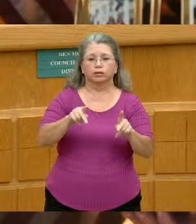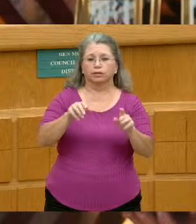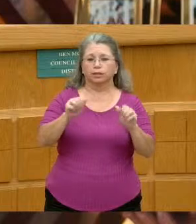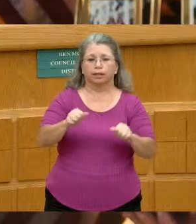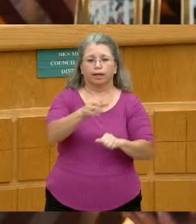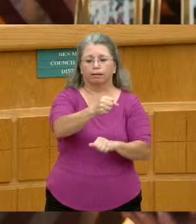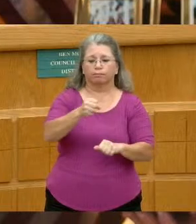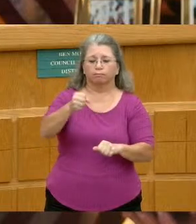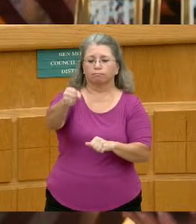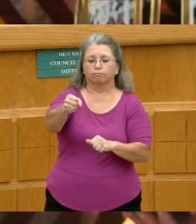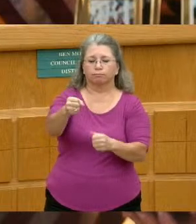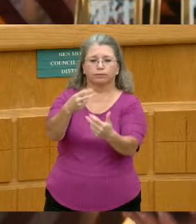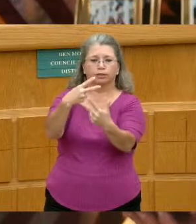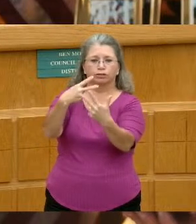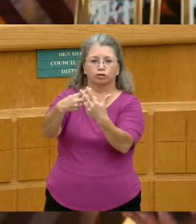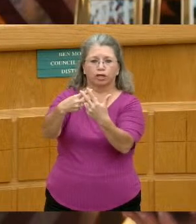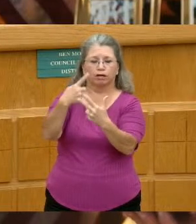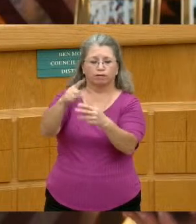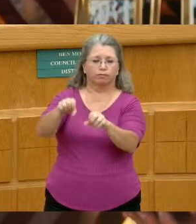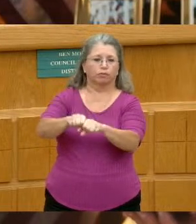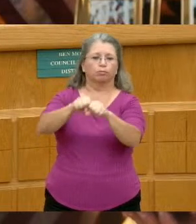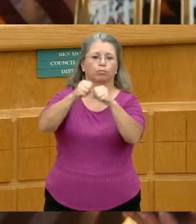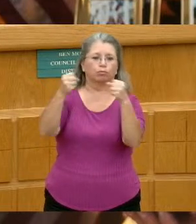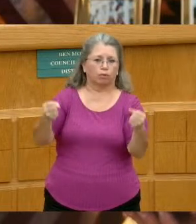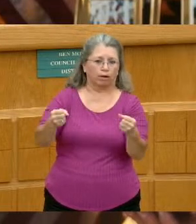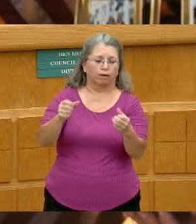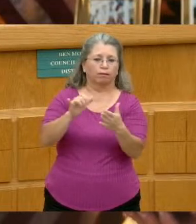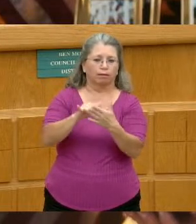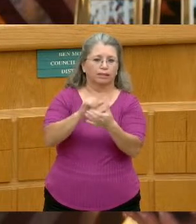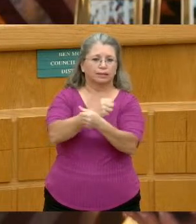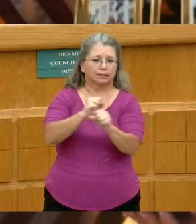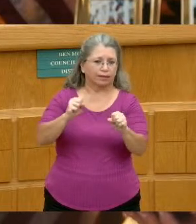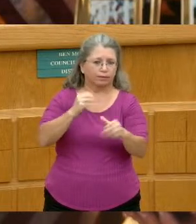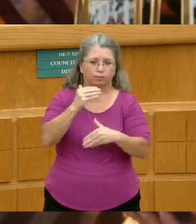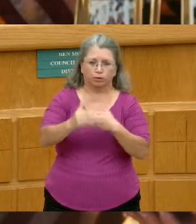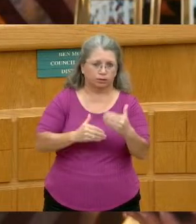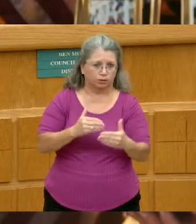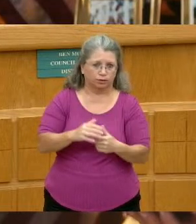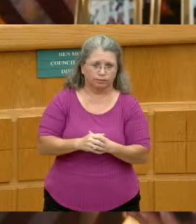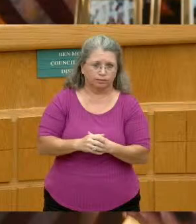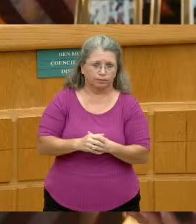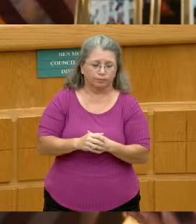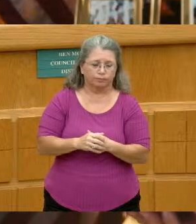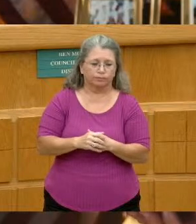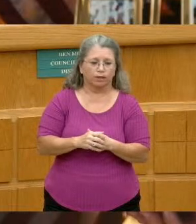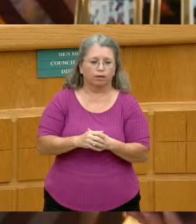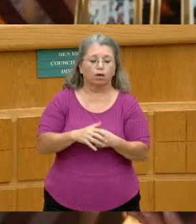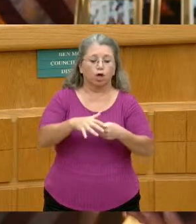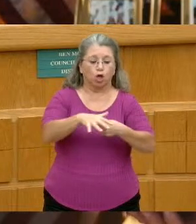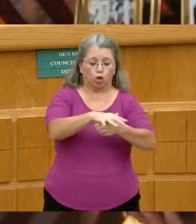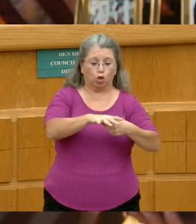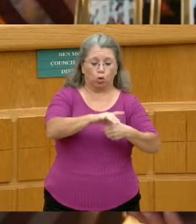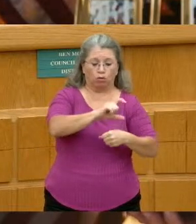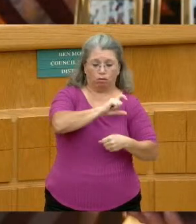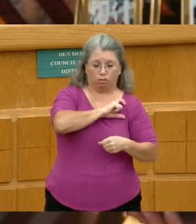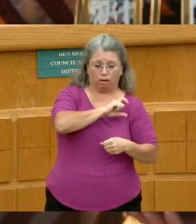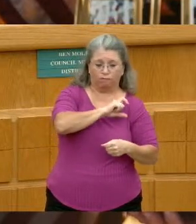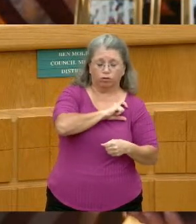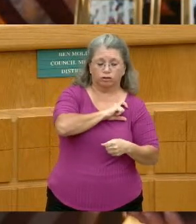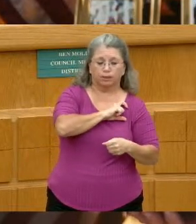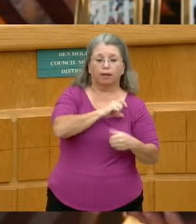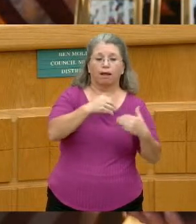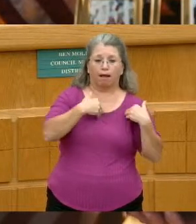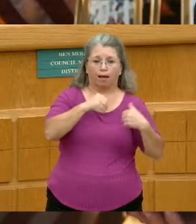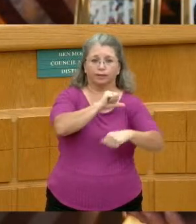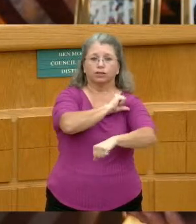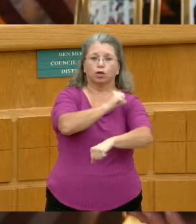for violating this safe practice. Local law enforcement has the authority to enforce